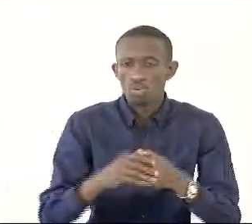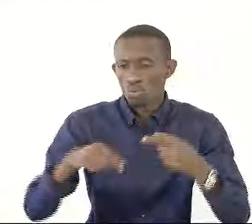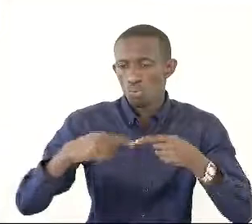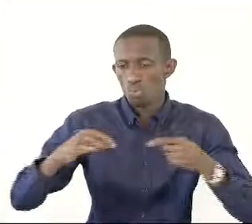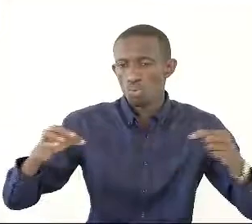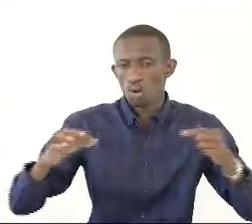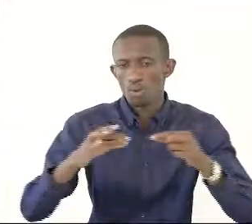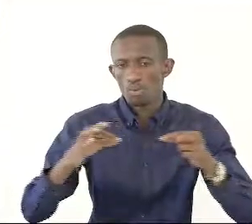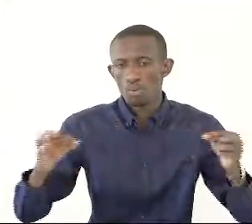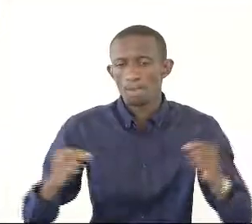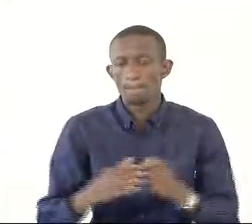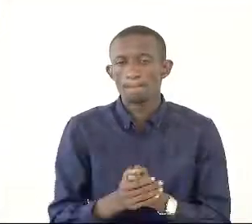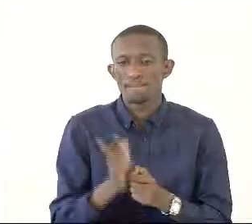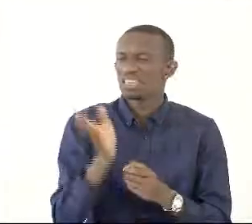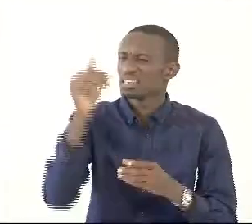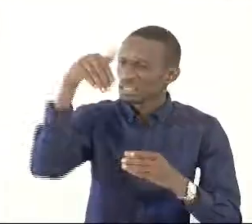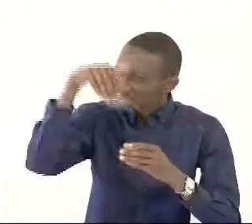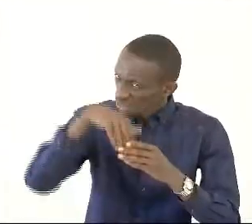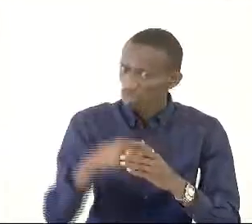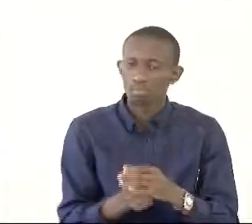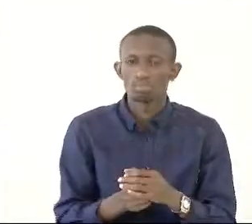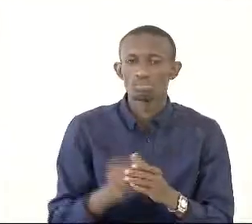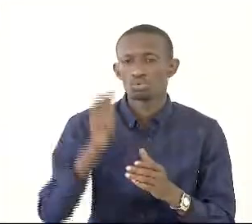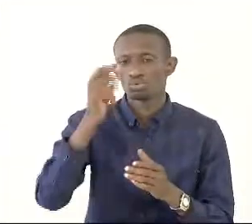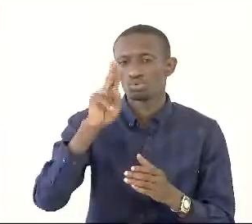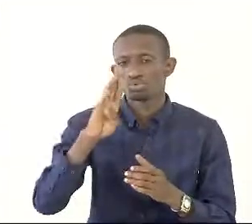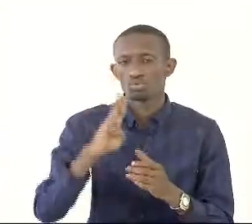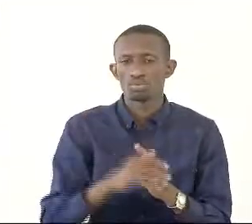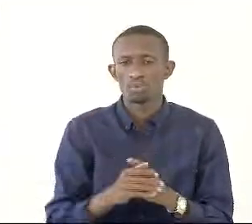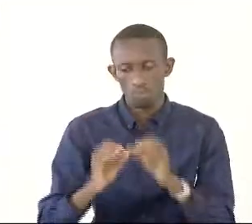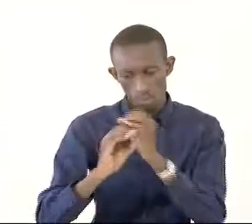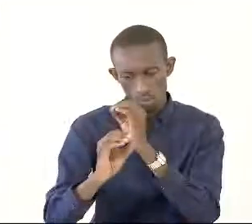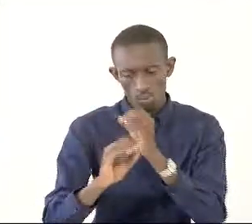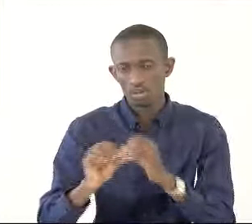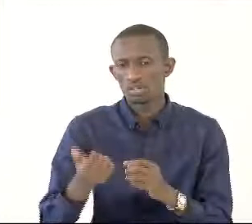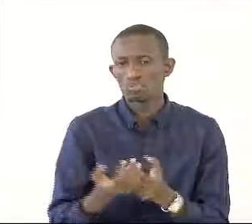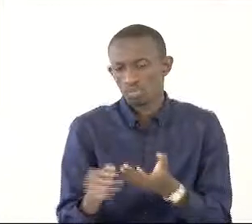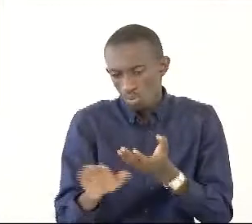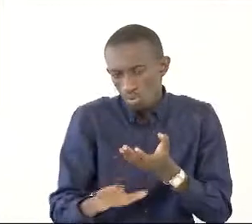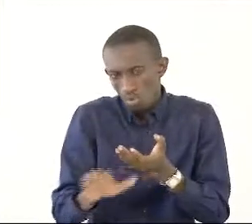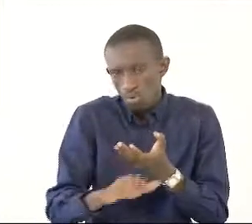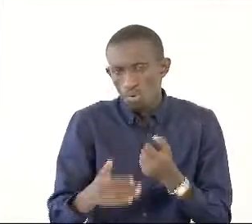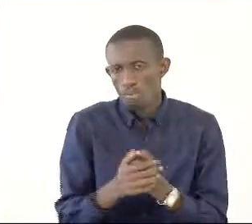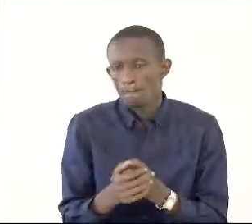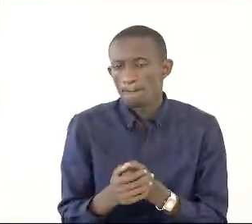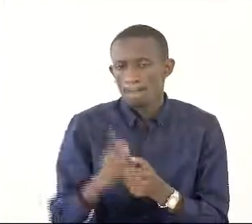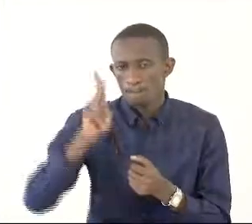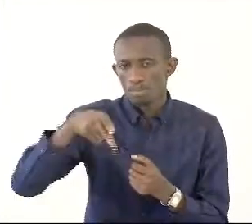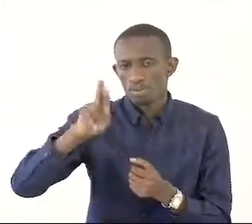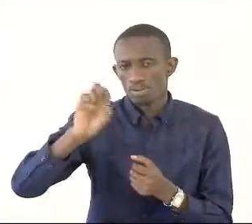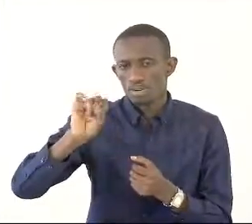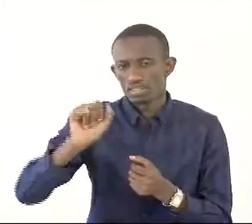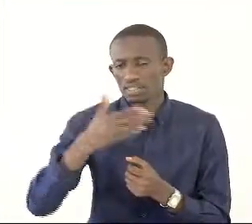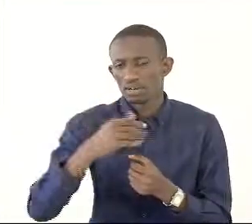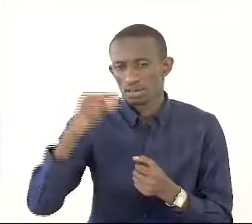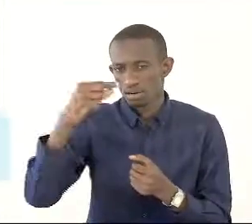right inside the tube. And then we have the low pressure gas. It is mainly the argon gas. So